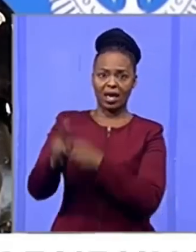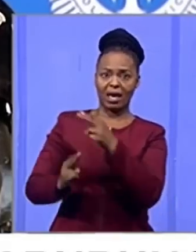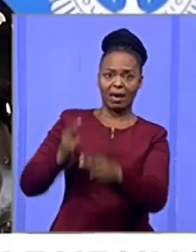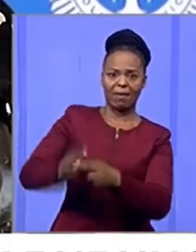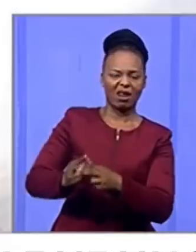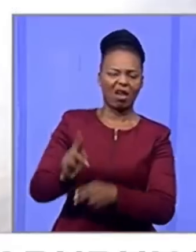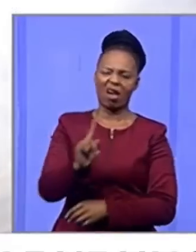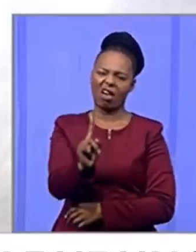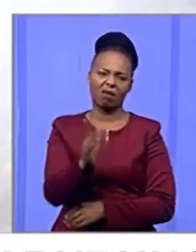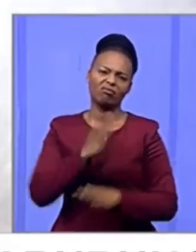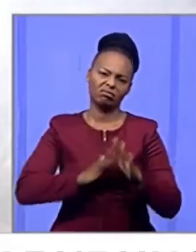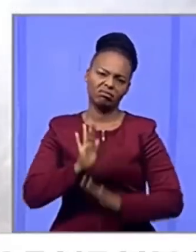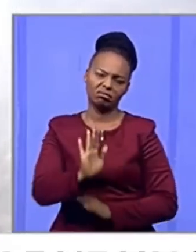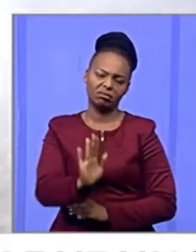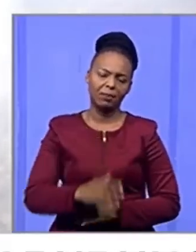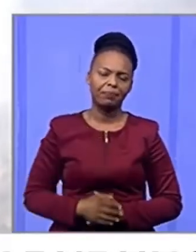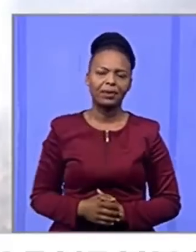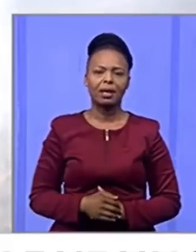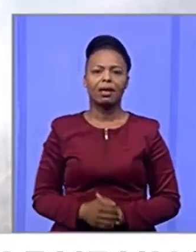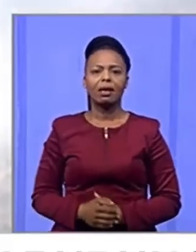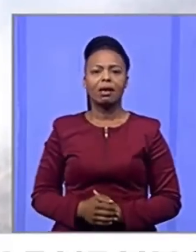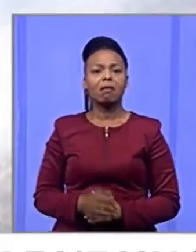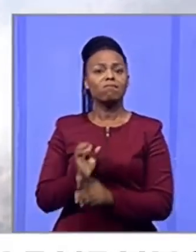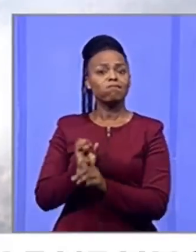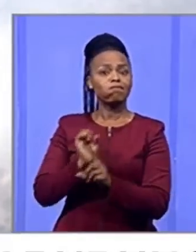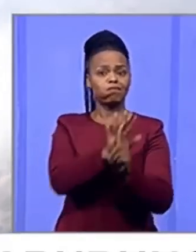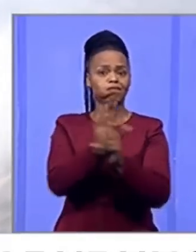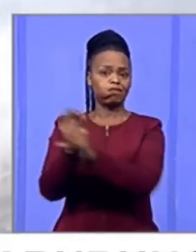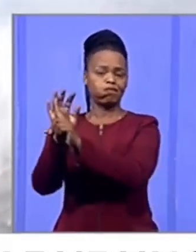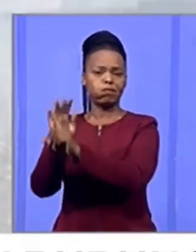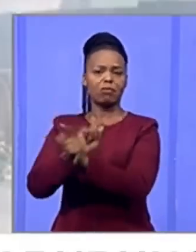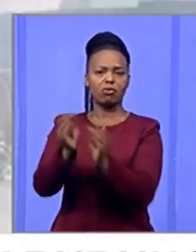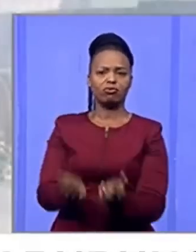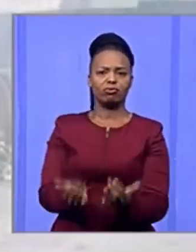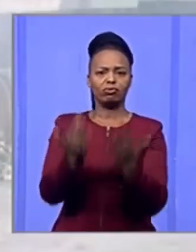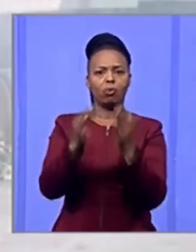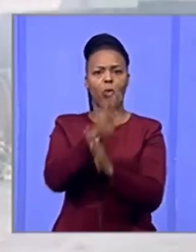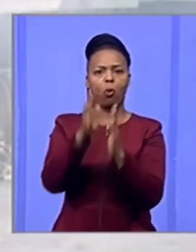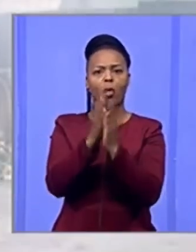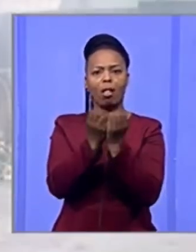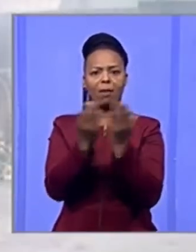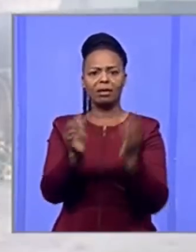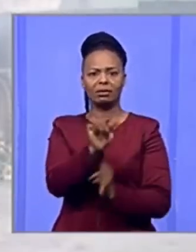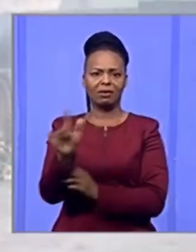itself. Go latela dikgaruru tše go golegilwe bagonolo ba 67.